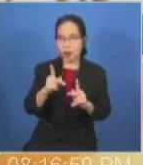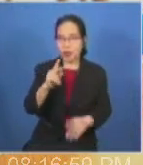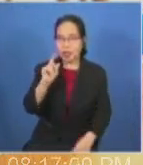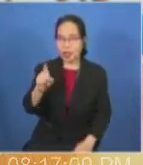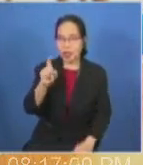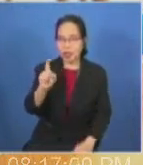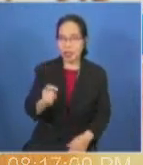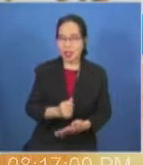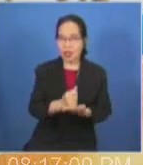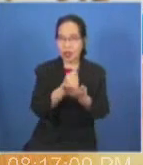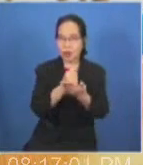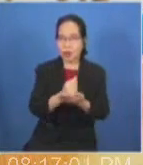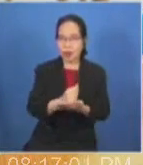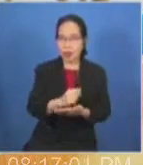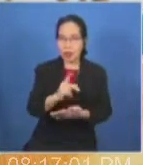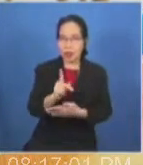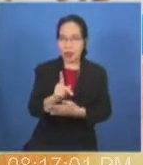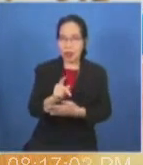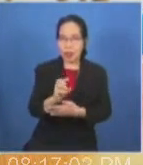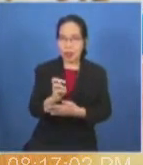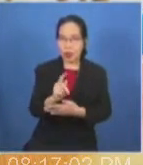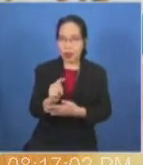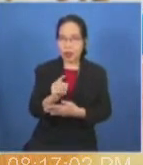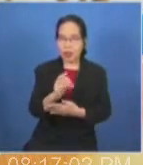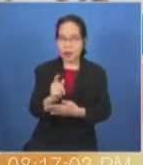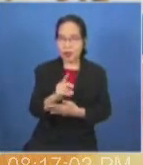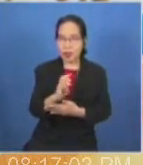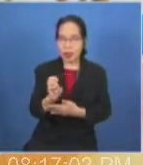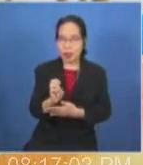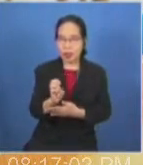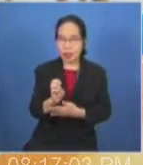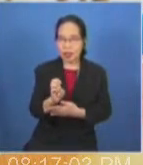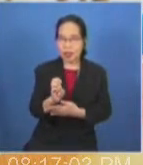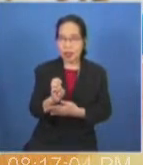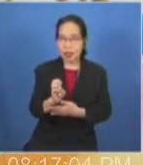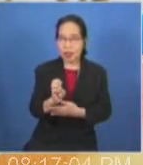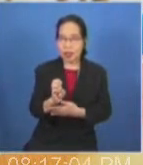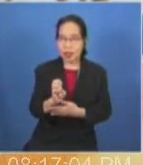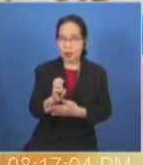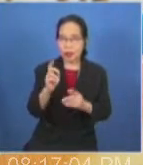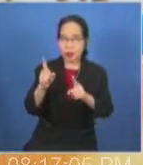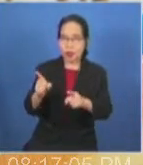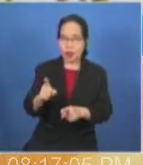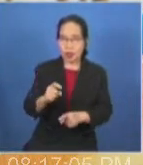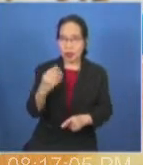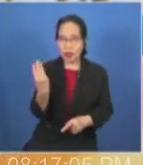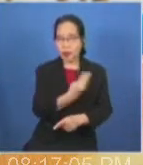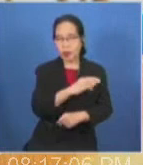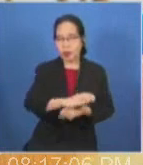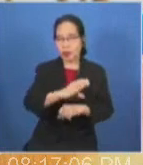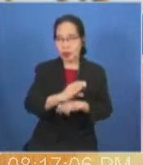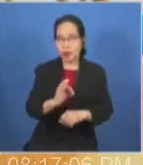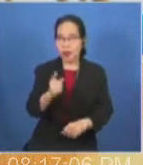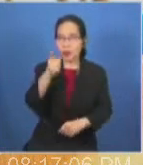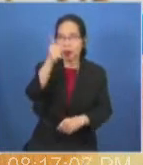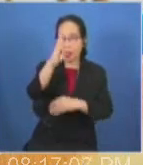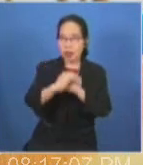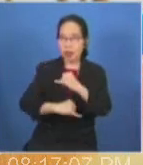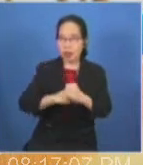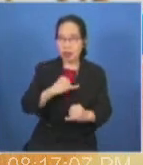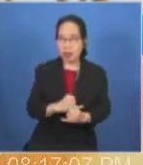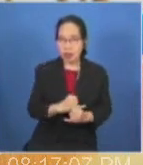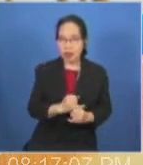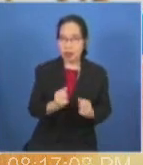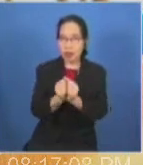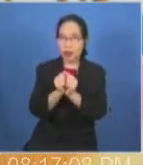you. Now, our brethren needing help in Kawit, Cavite were visited by our brethren from the Members Church